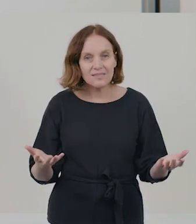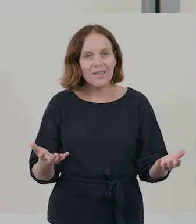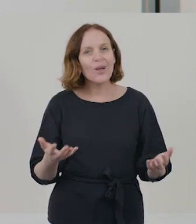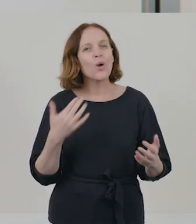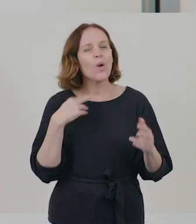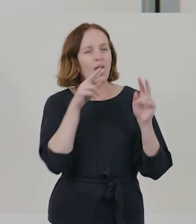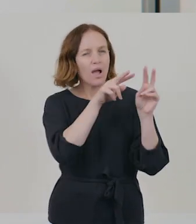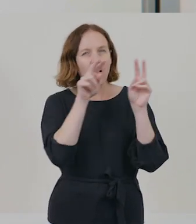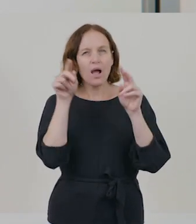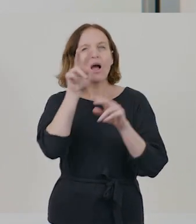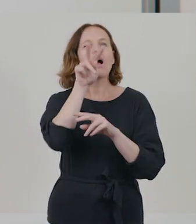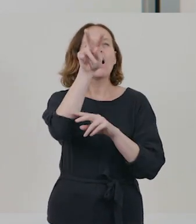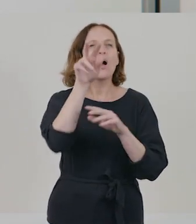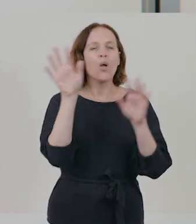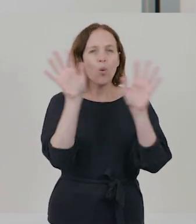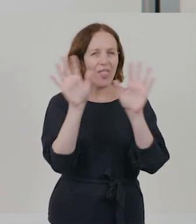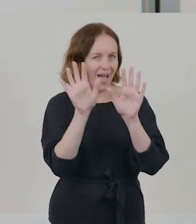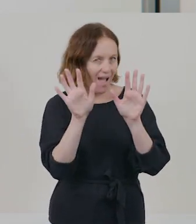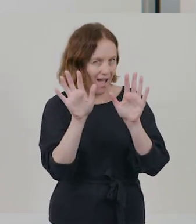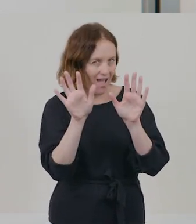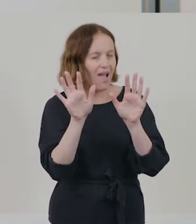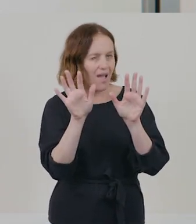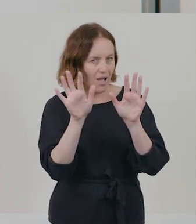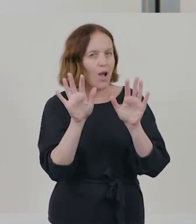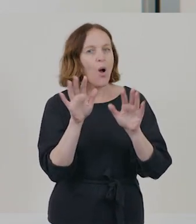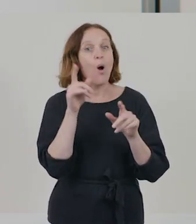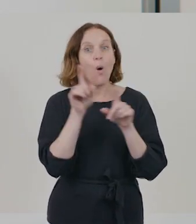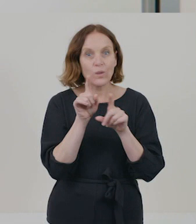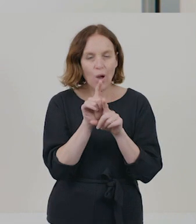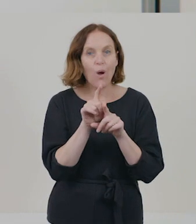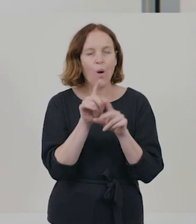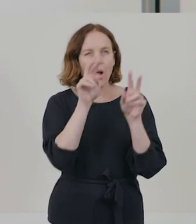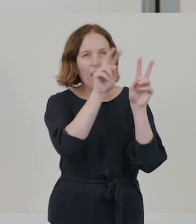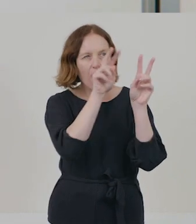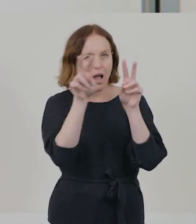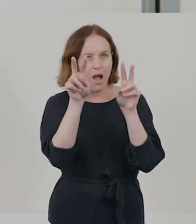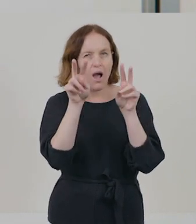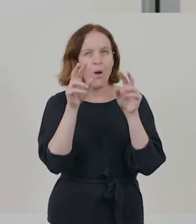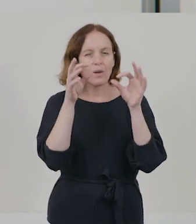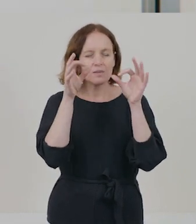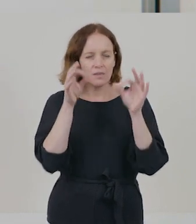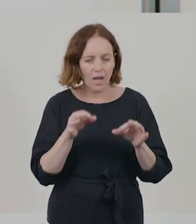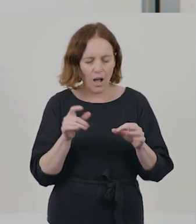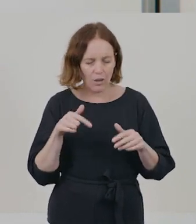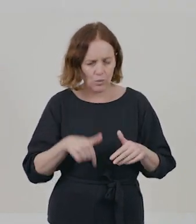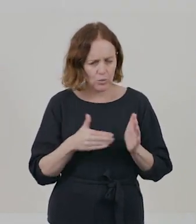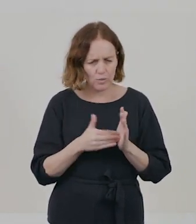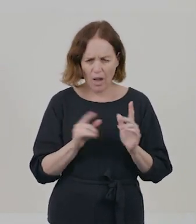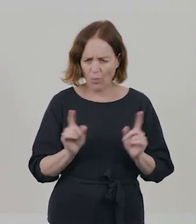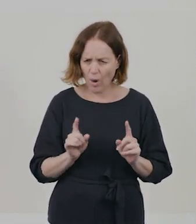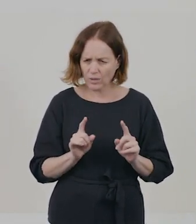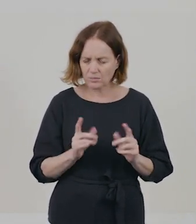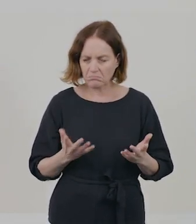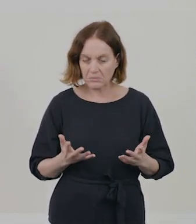our observations of the weather to help us. We also use these observations to make decisions about our activities.